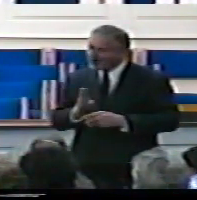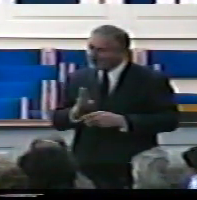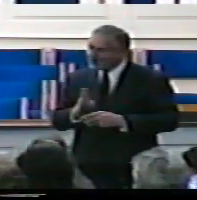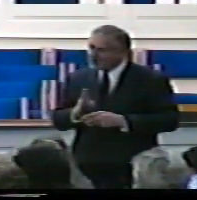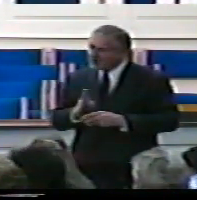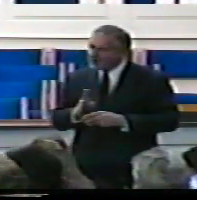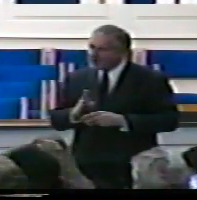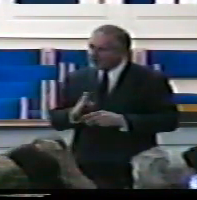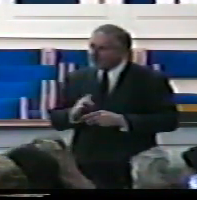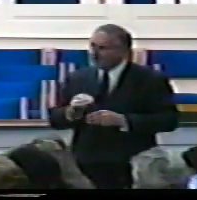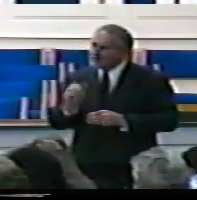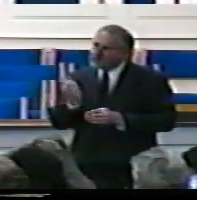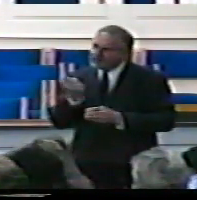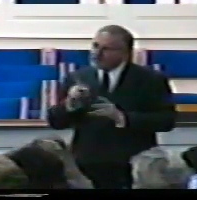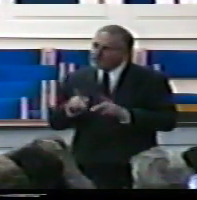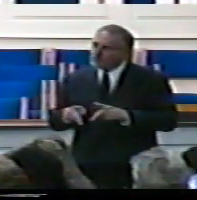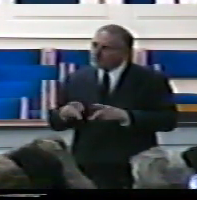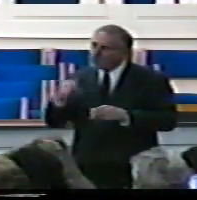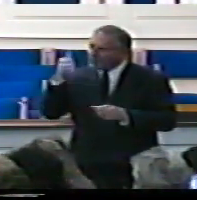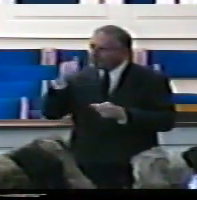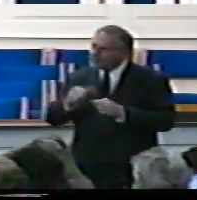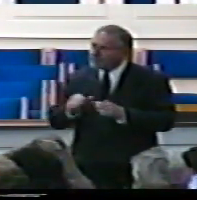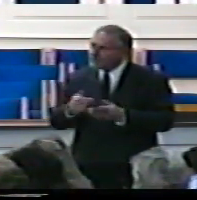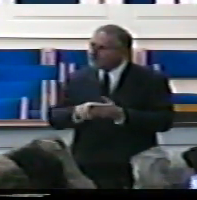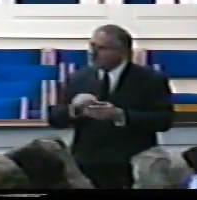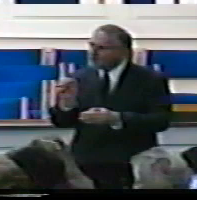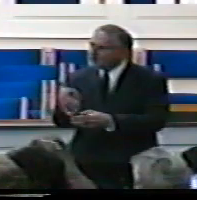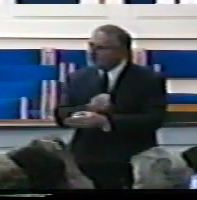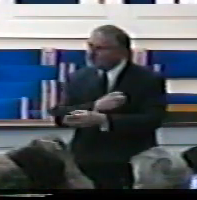Does anybody remember the song, this old song?